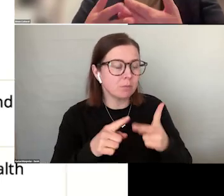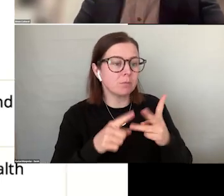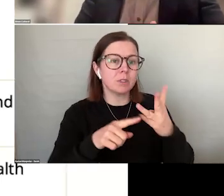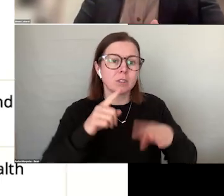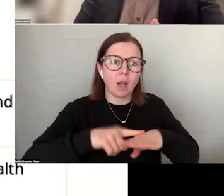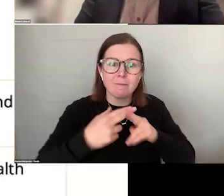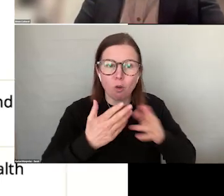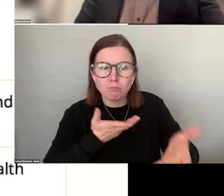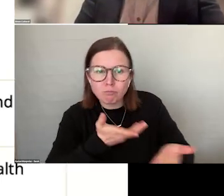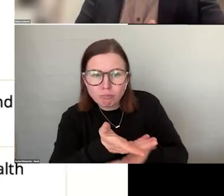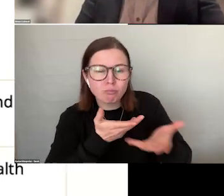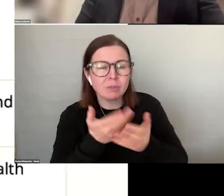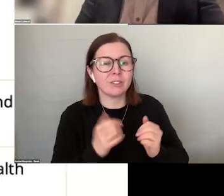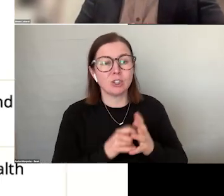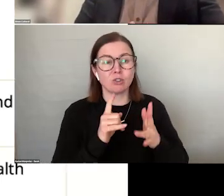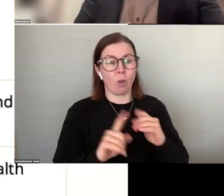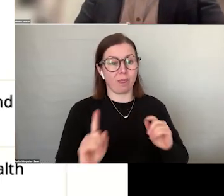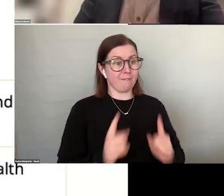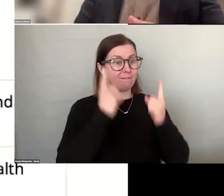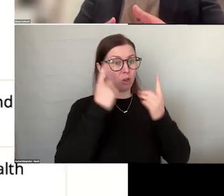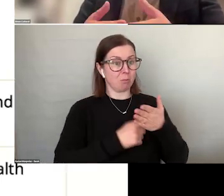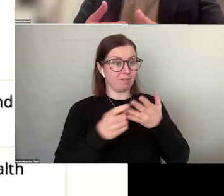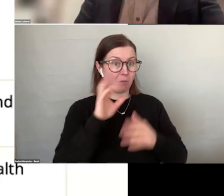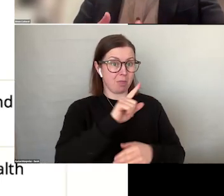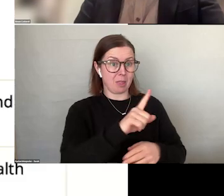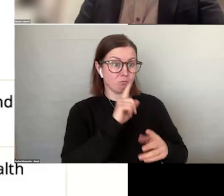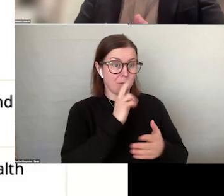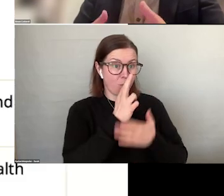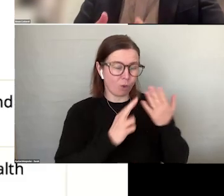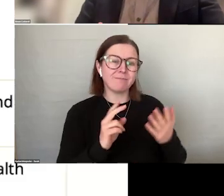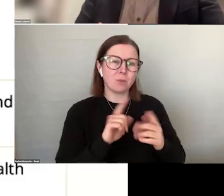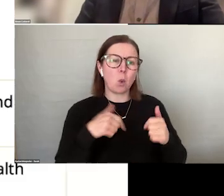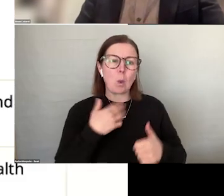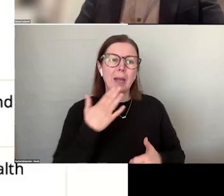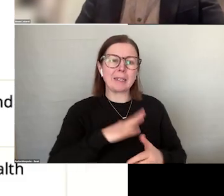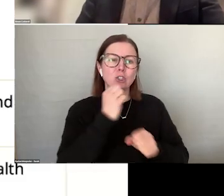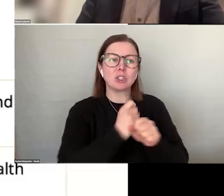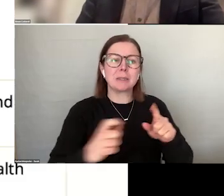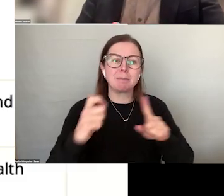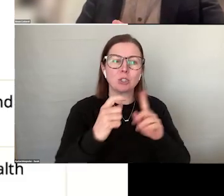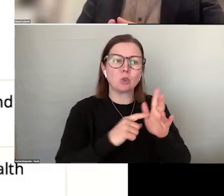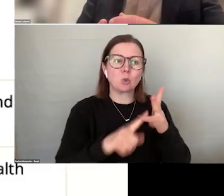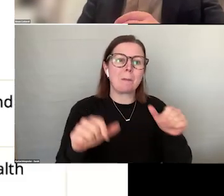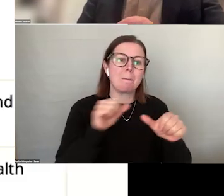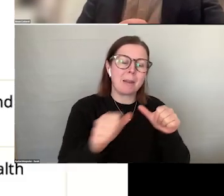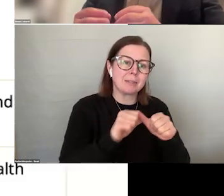So the very first recommendation coming out of this report is that we need GPs to be properly